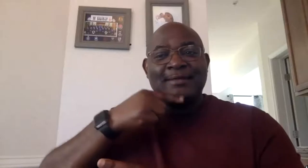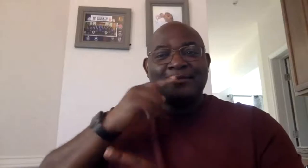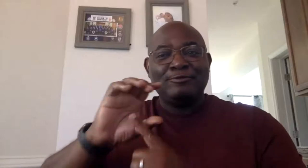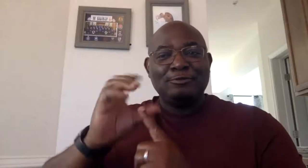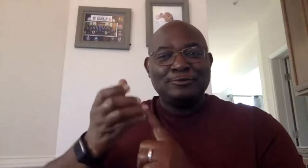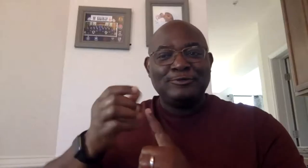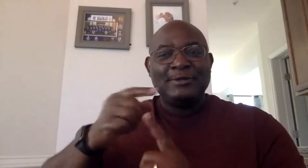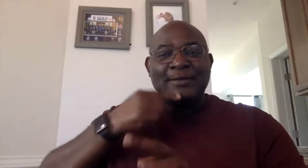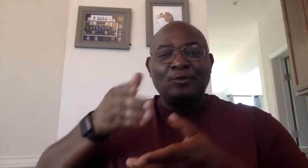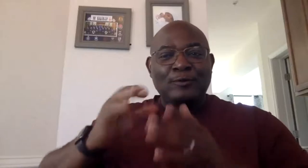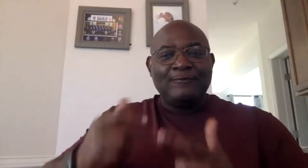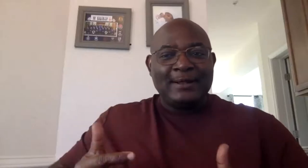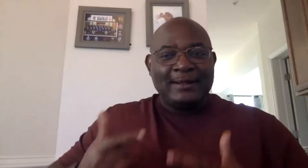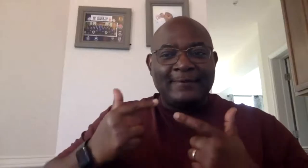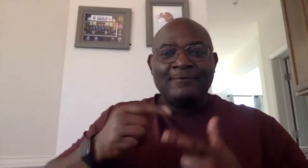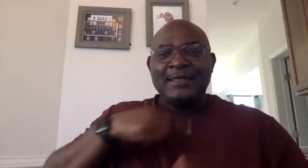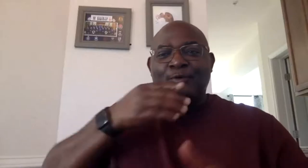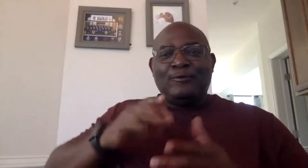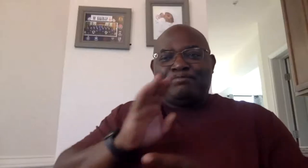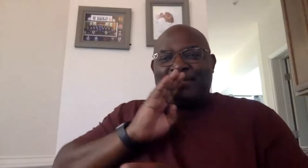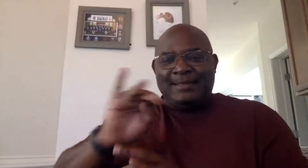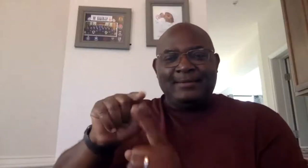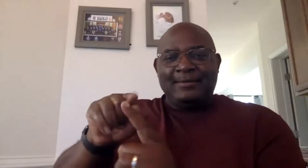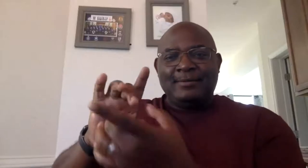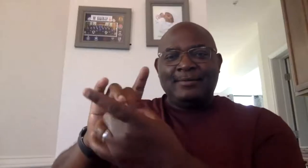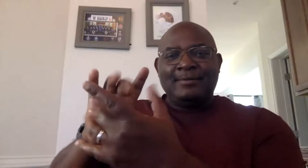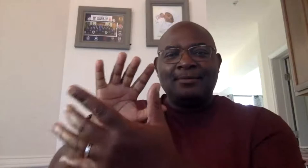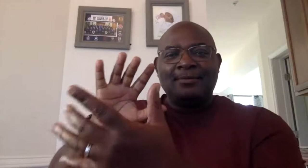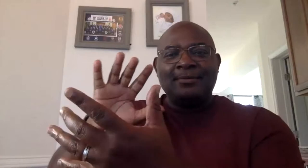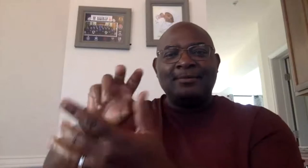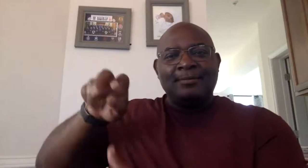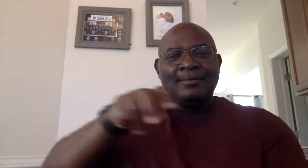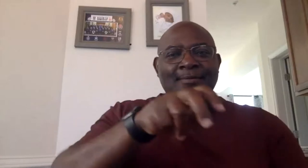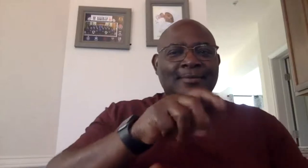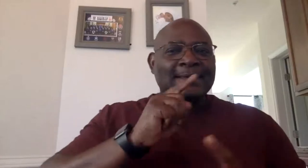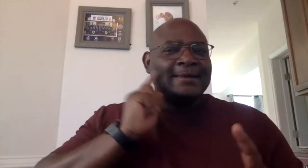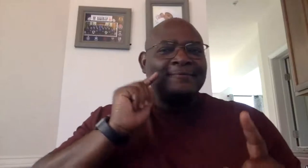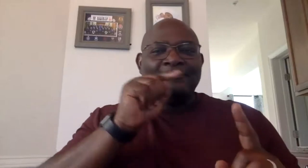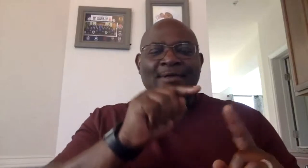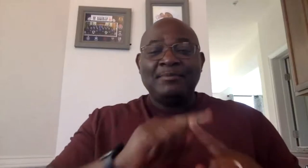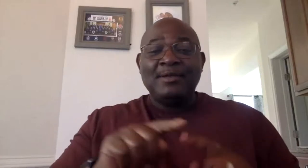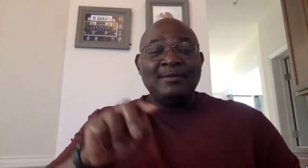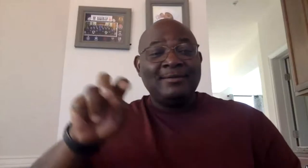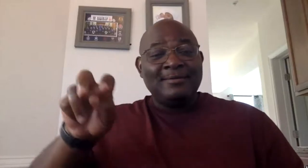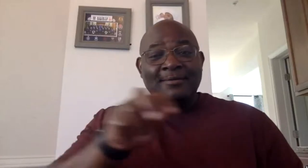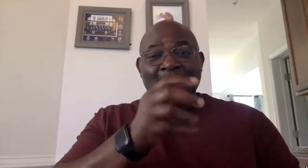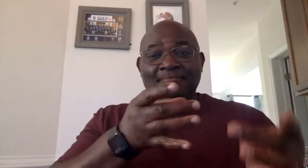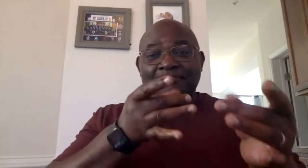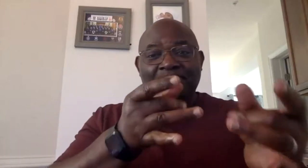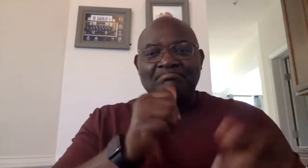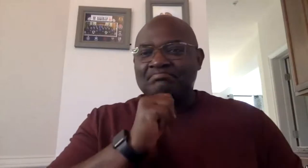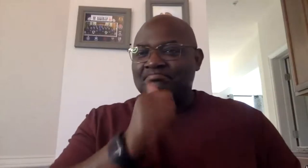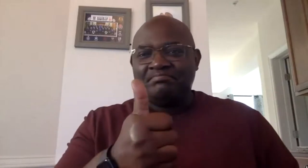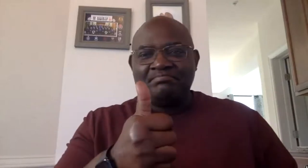meaning that I had to let go from my hearing life and my hearing culture altogether. And I went into the